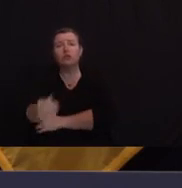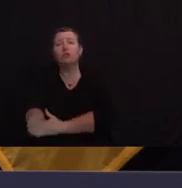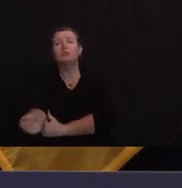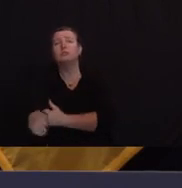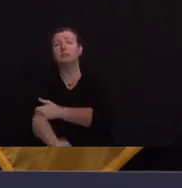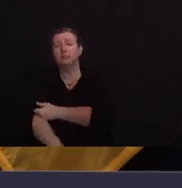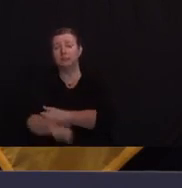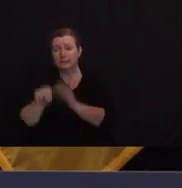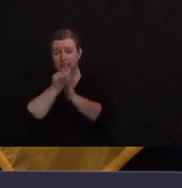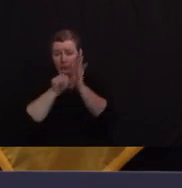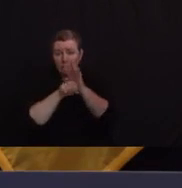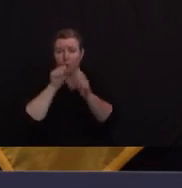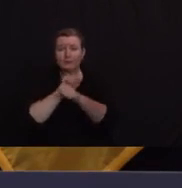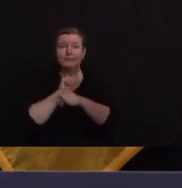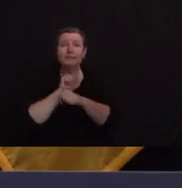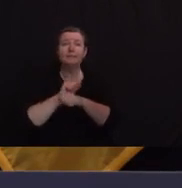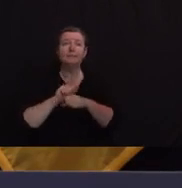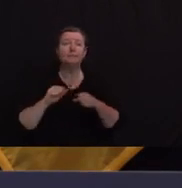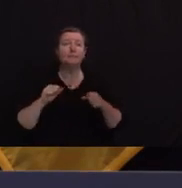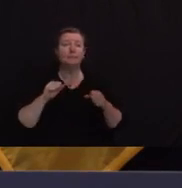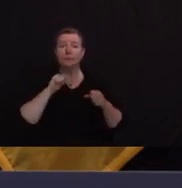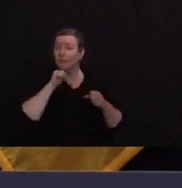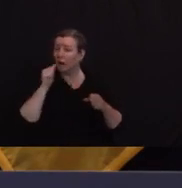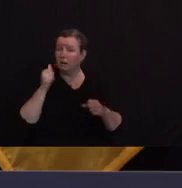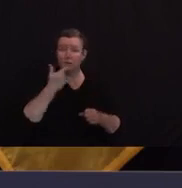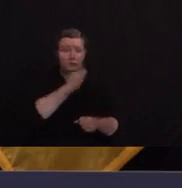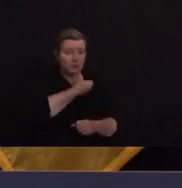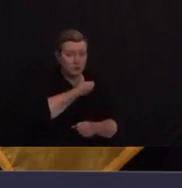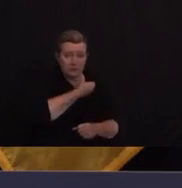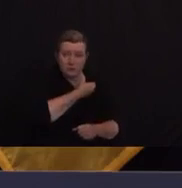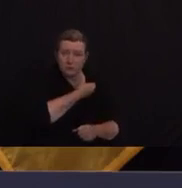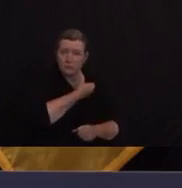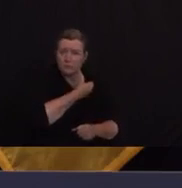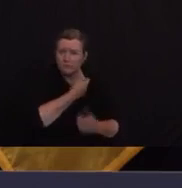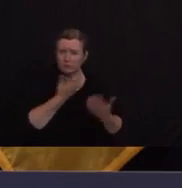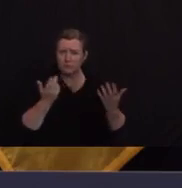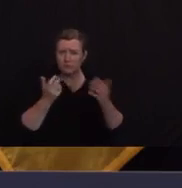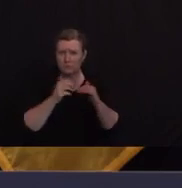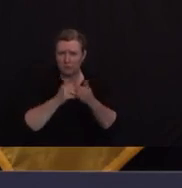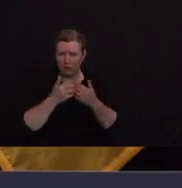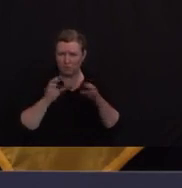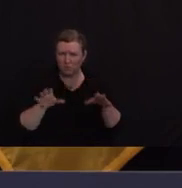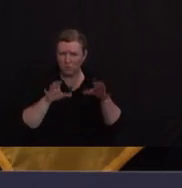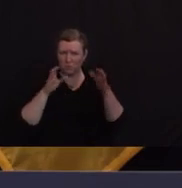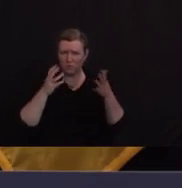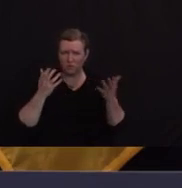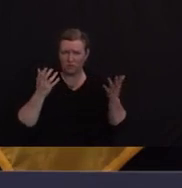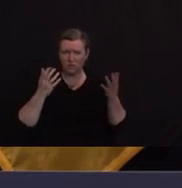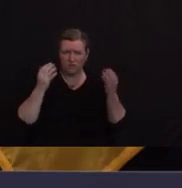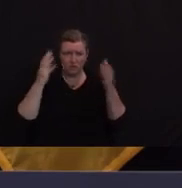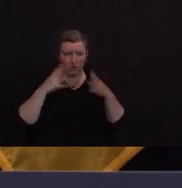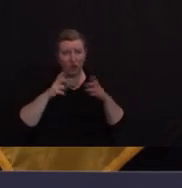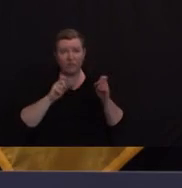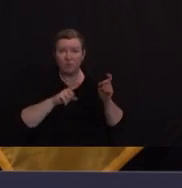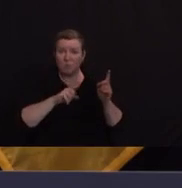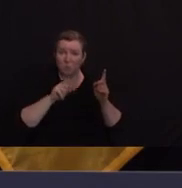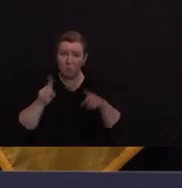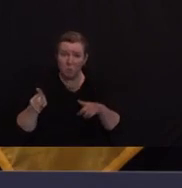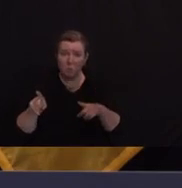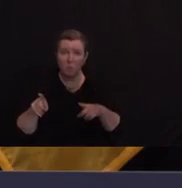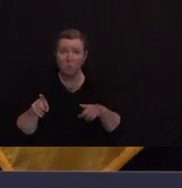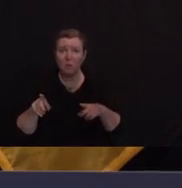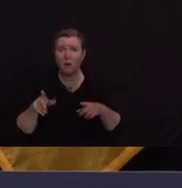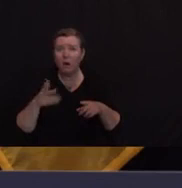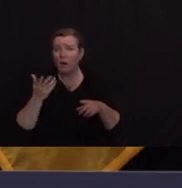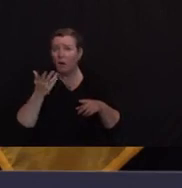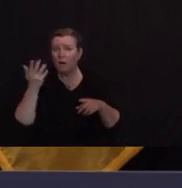give me an update on that? How will that be handled? Will these teachers have to go to a third party and get proof of vaccination? Where